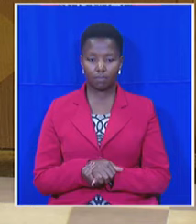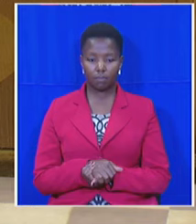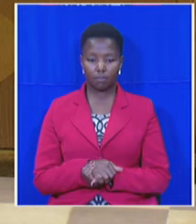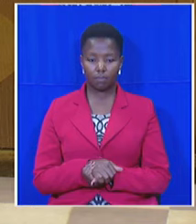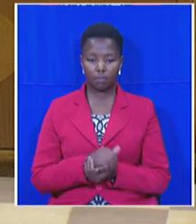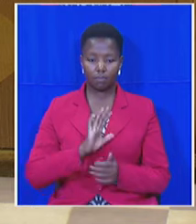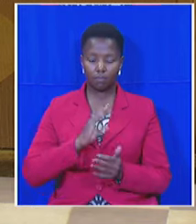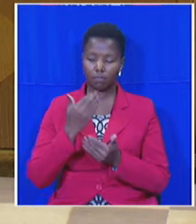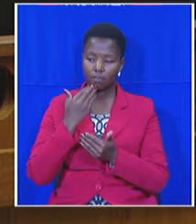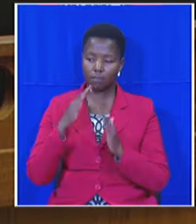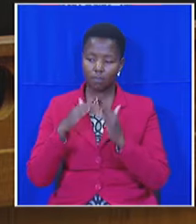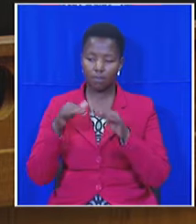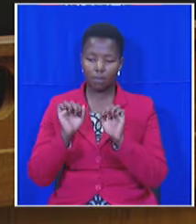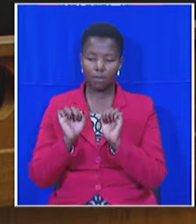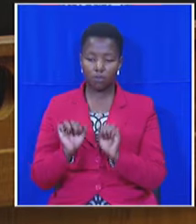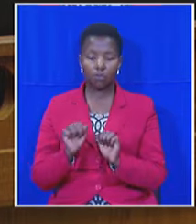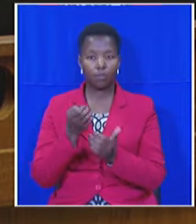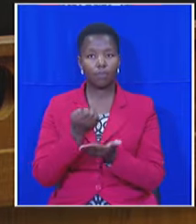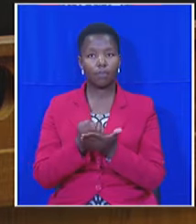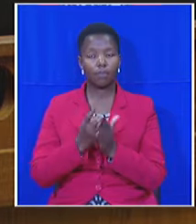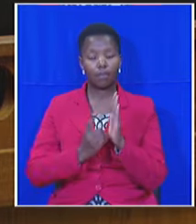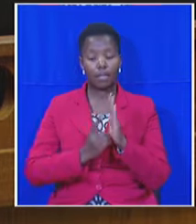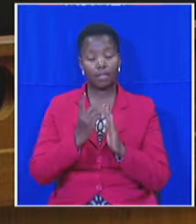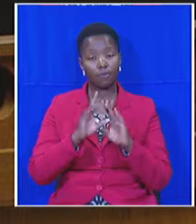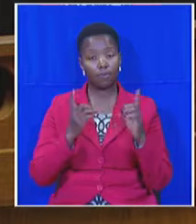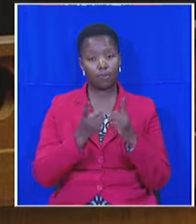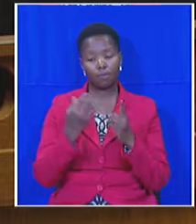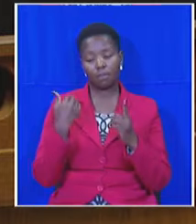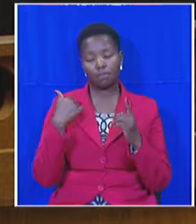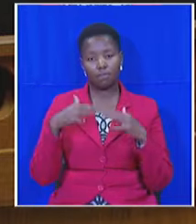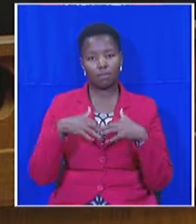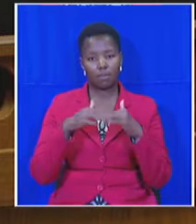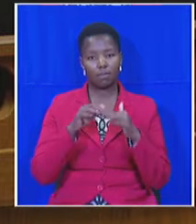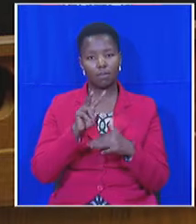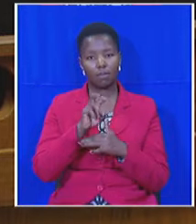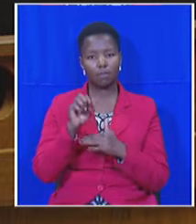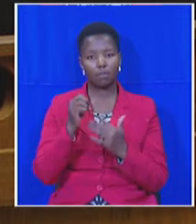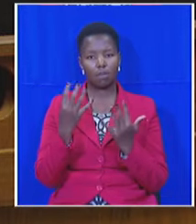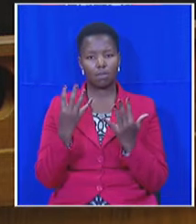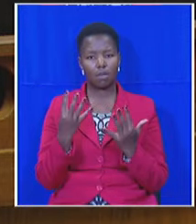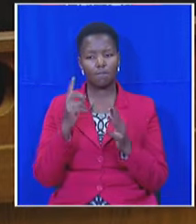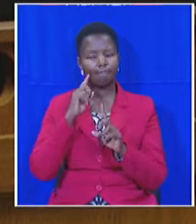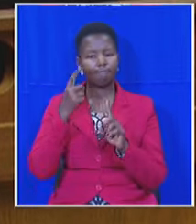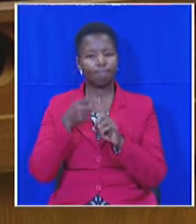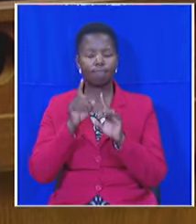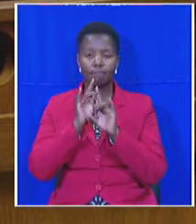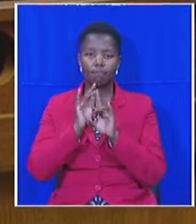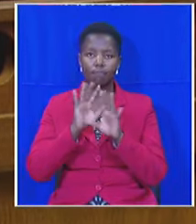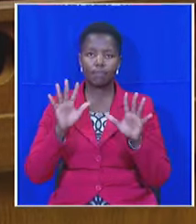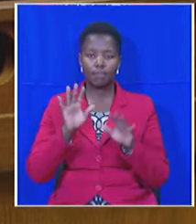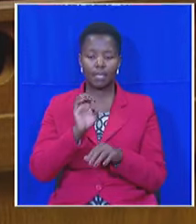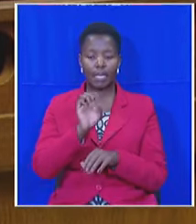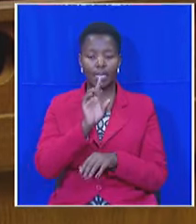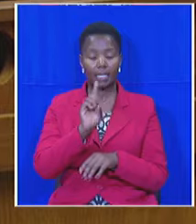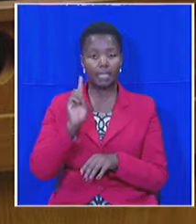Thank you, House Chair. When the Economic Development Department was launched in 2009, its mission was clear. EDD was